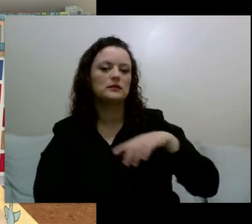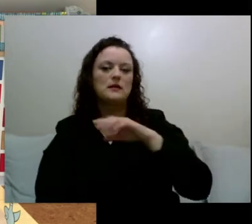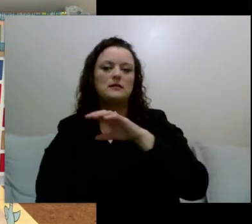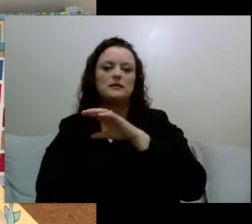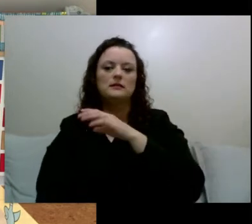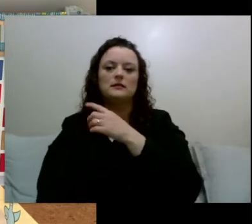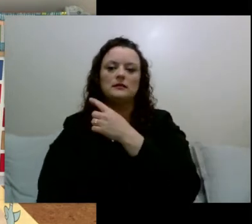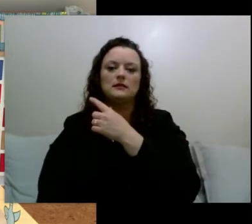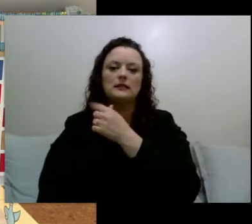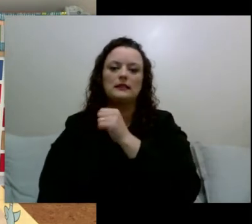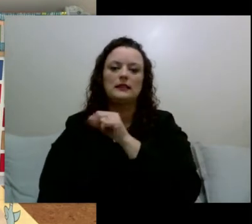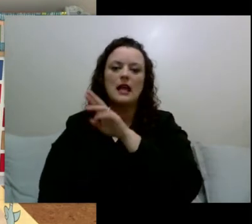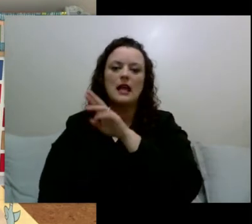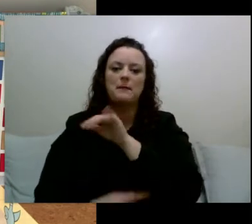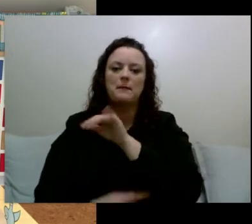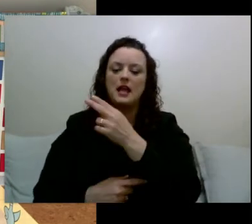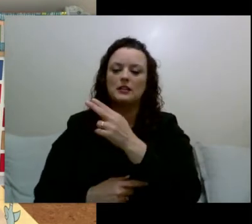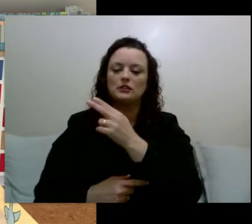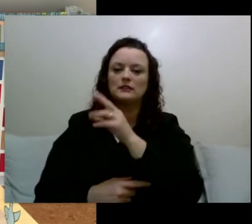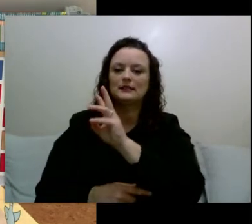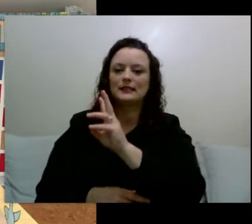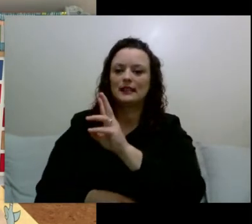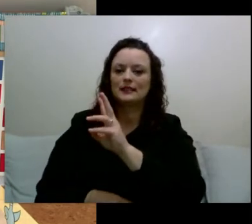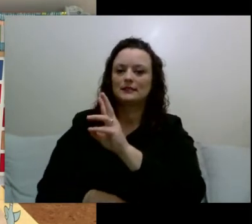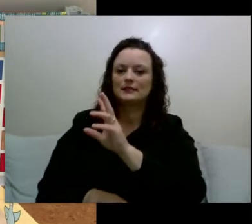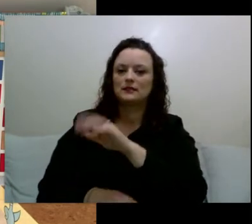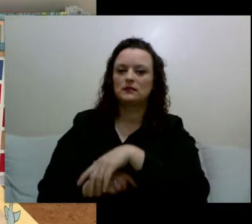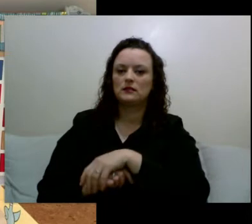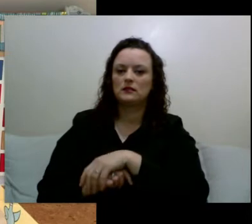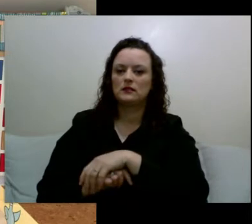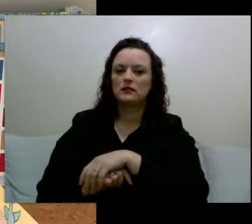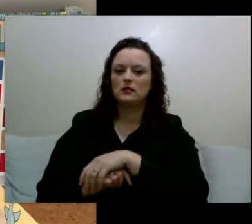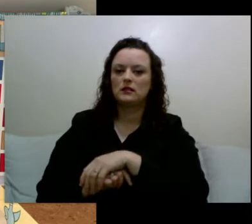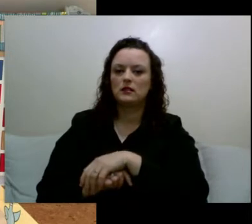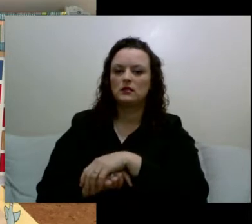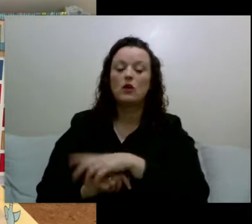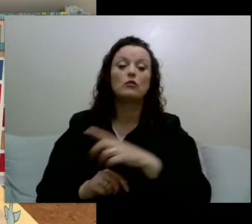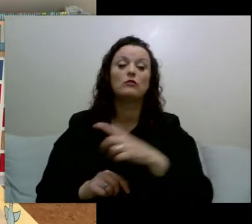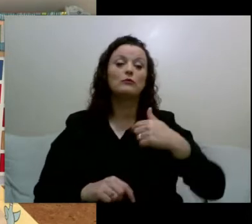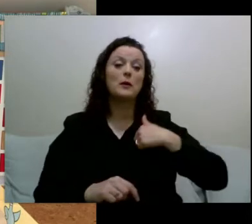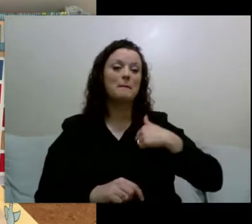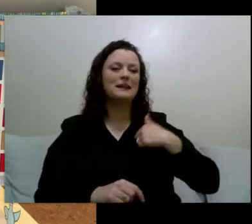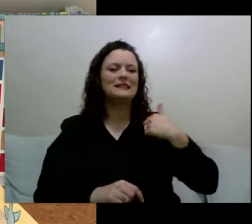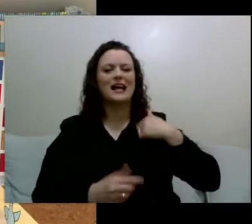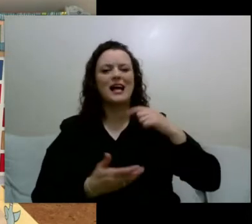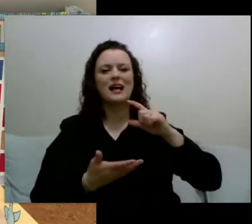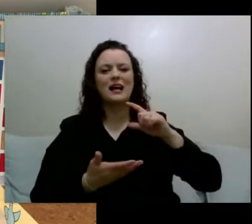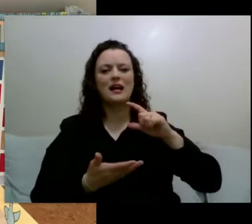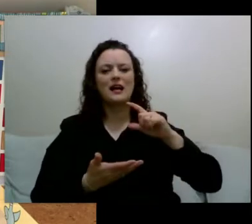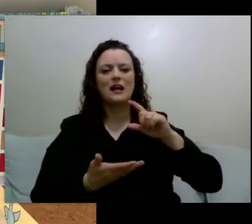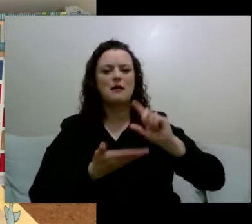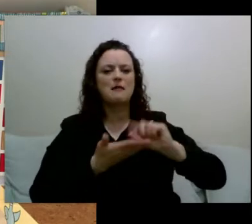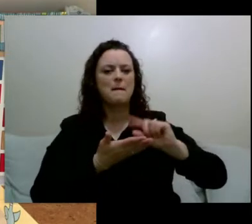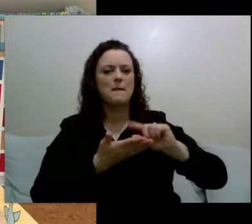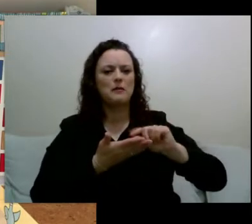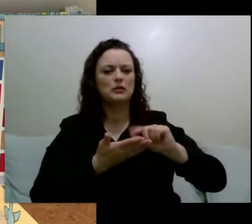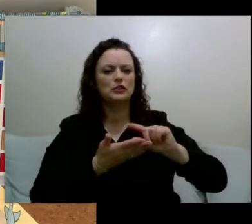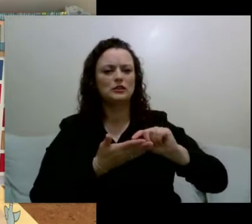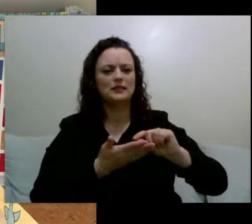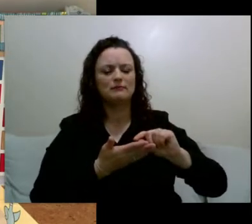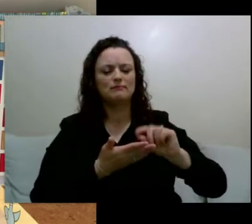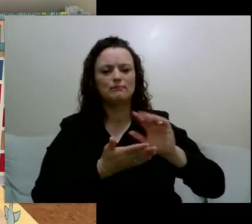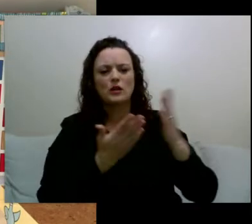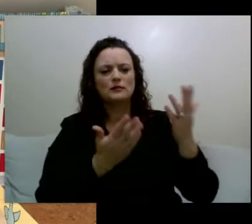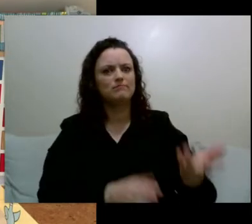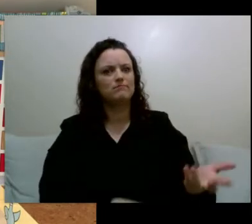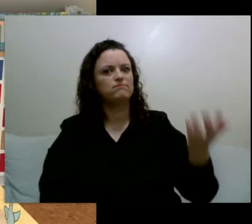for me, I have been publishing books since well before Creed and Gabby were born, and I